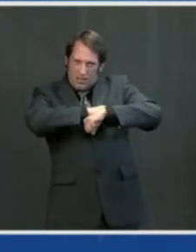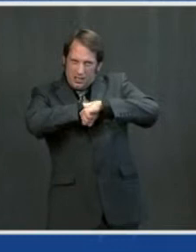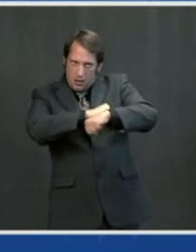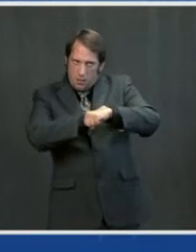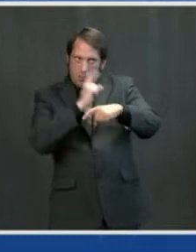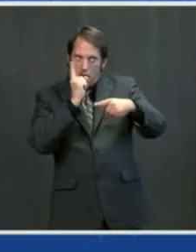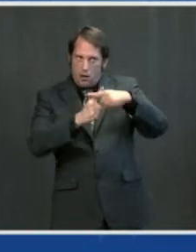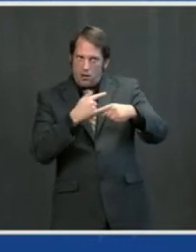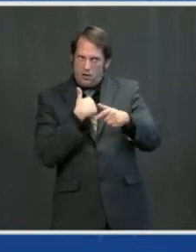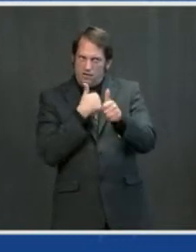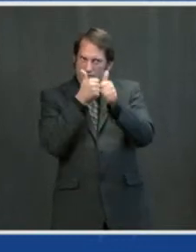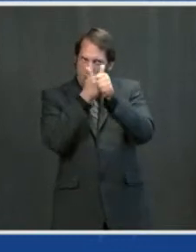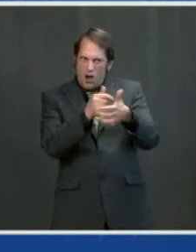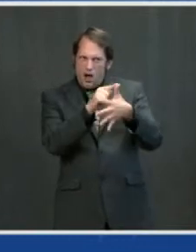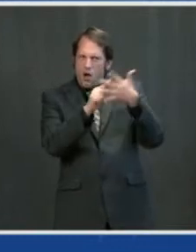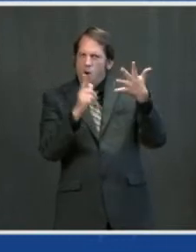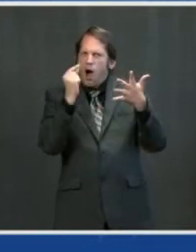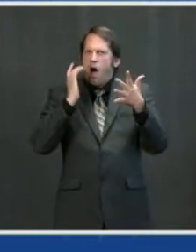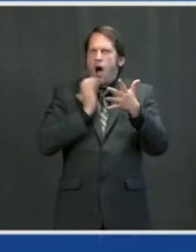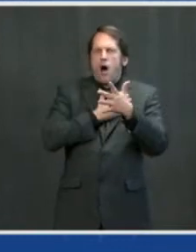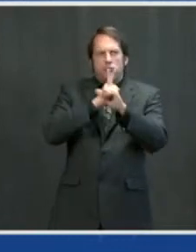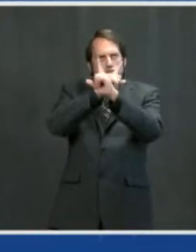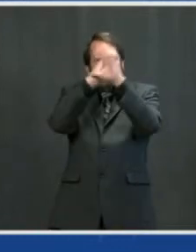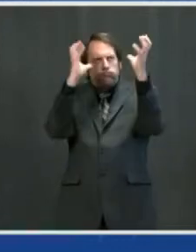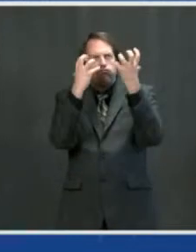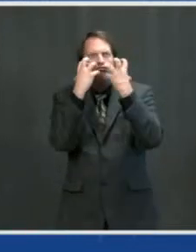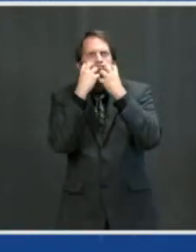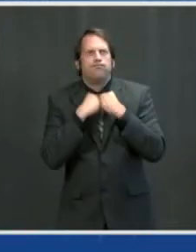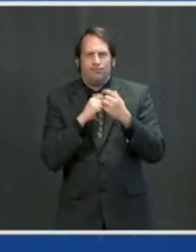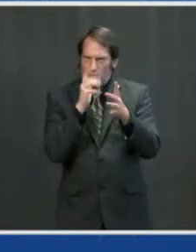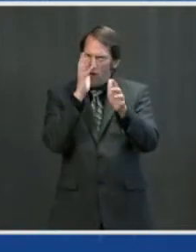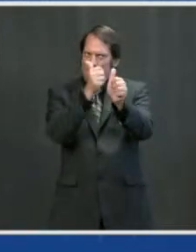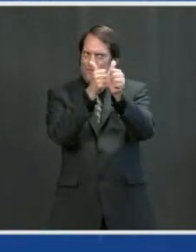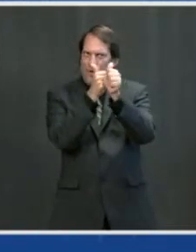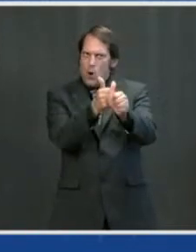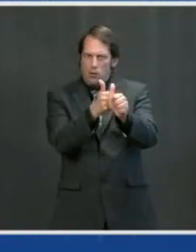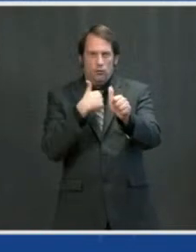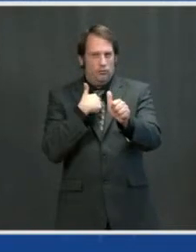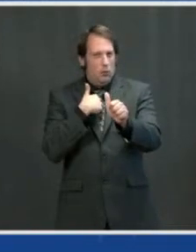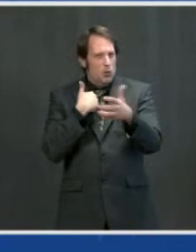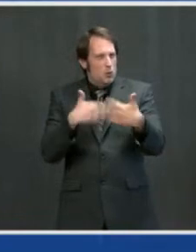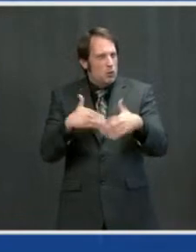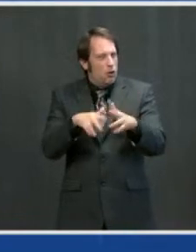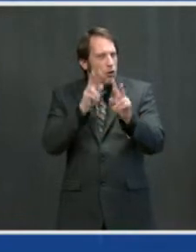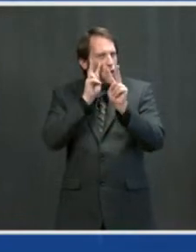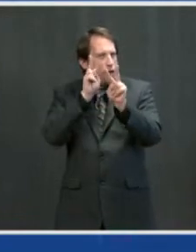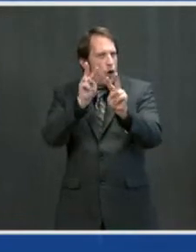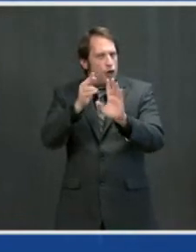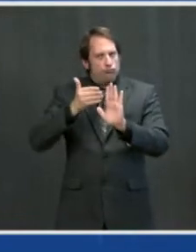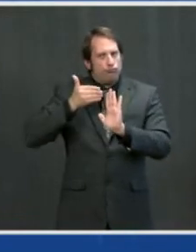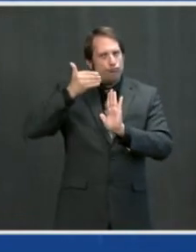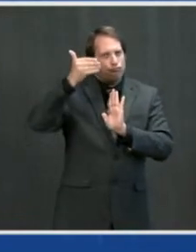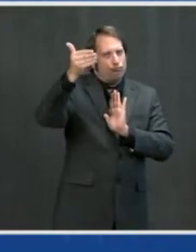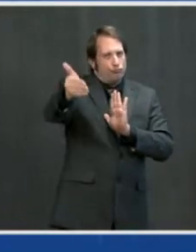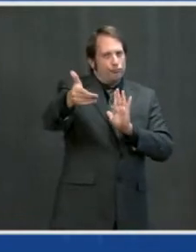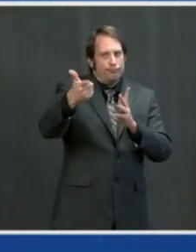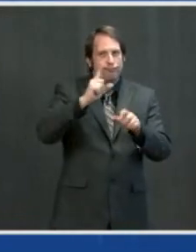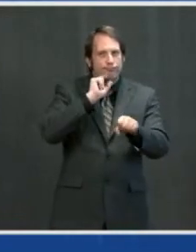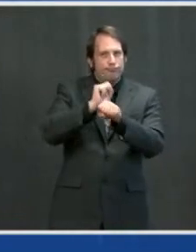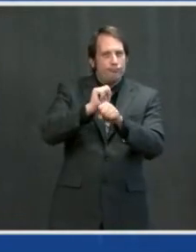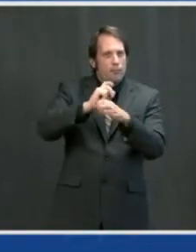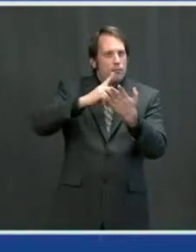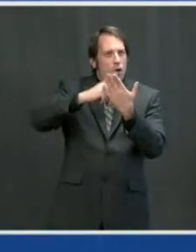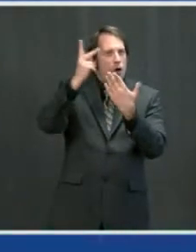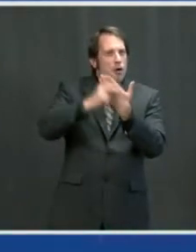U.S. share, I look forward to the actual implementation of the outcomes of today's